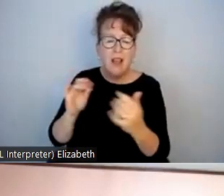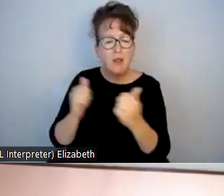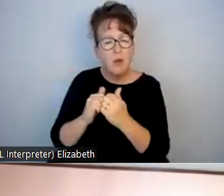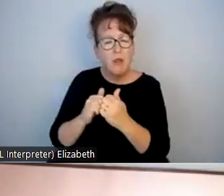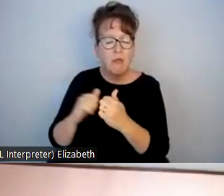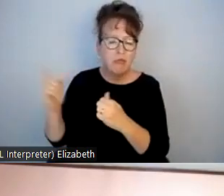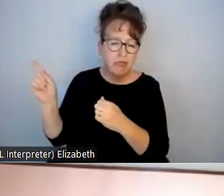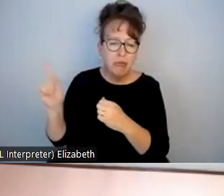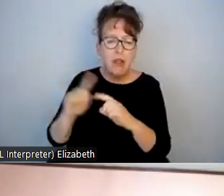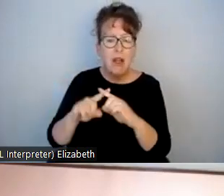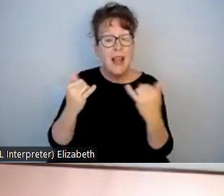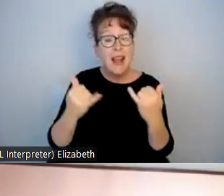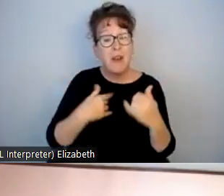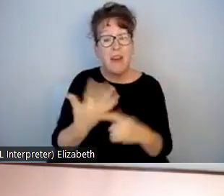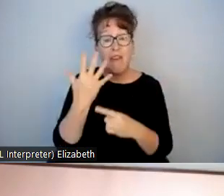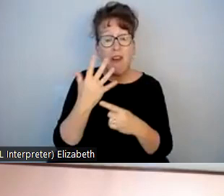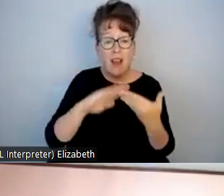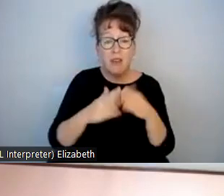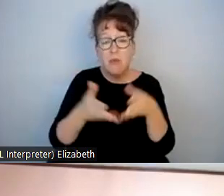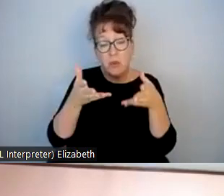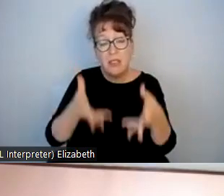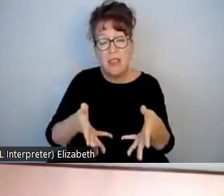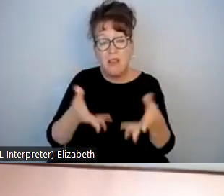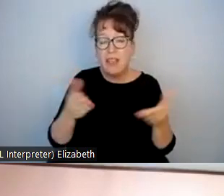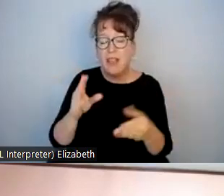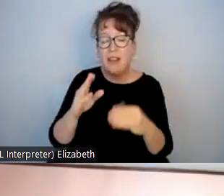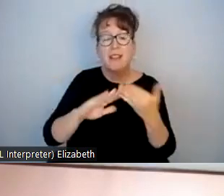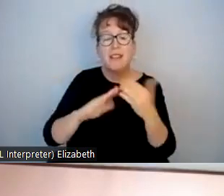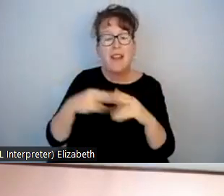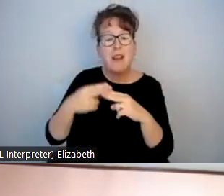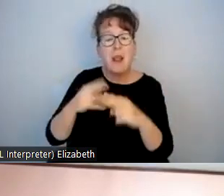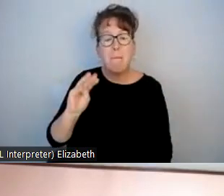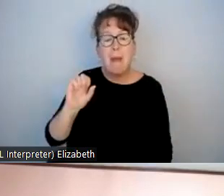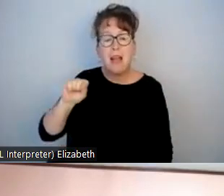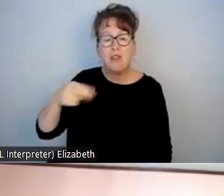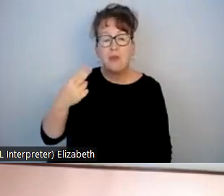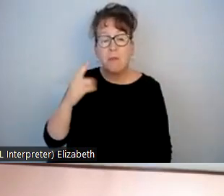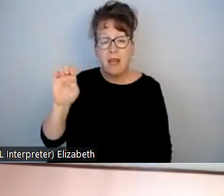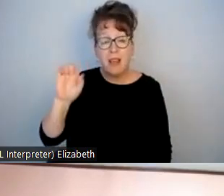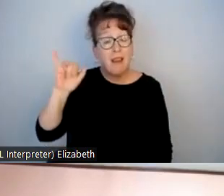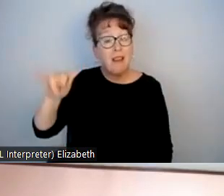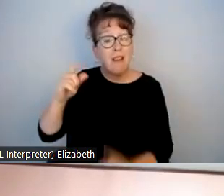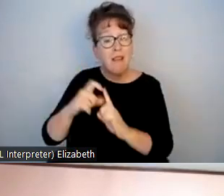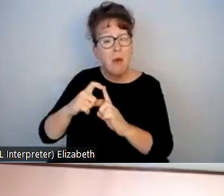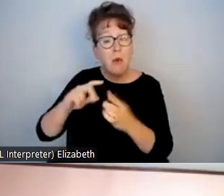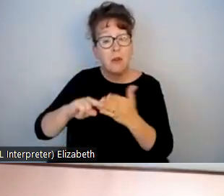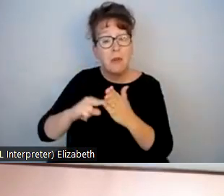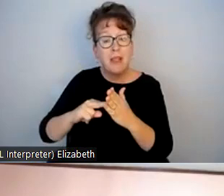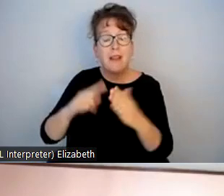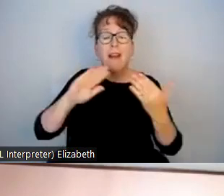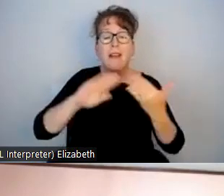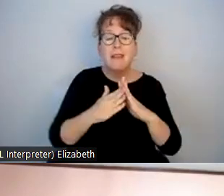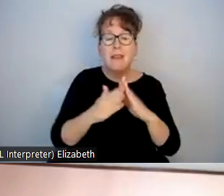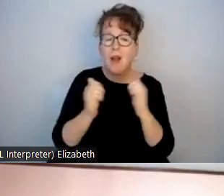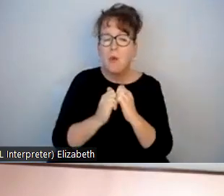communities here in Mashpee. Mashpee means the place of the great waters. We're known for the largest fresh body